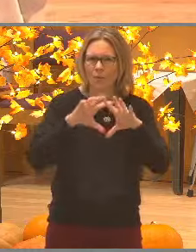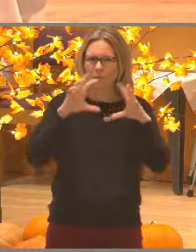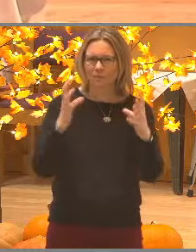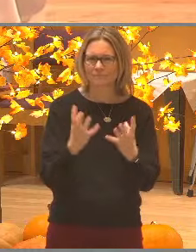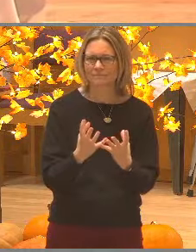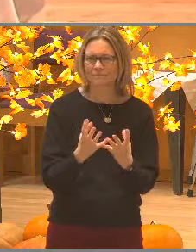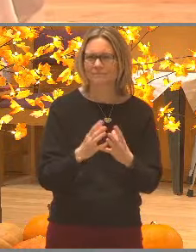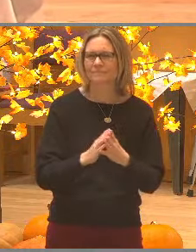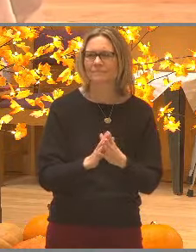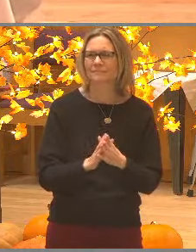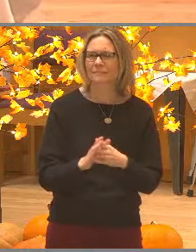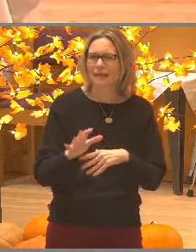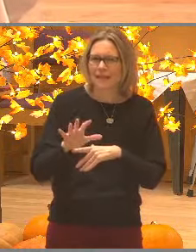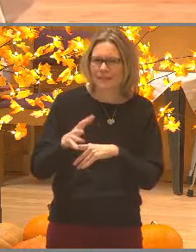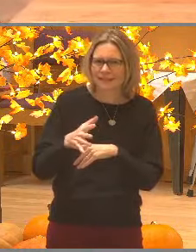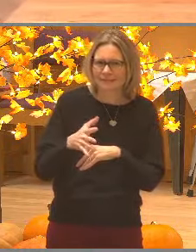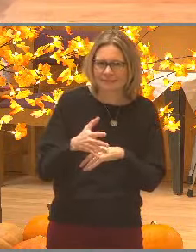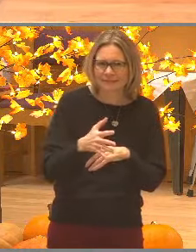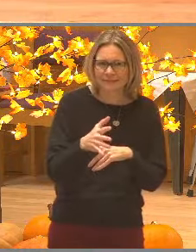Leaves